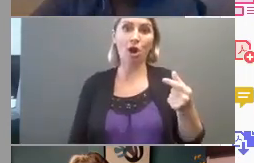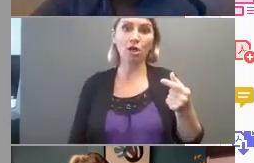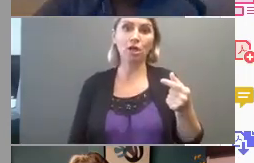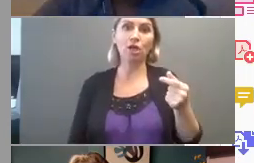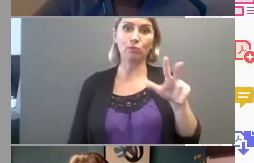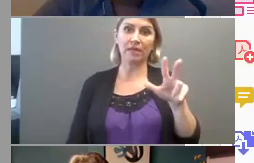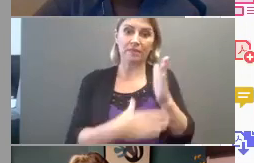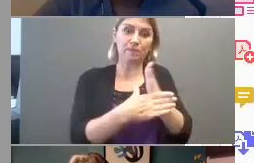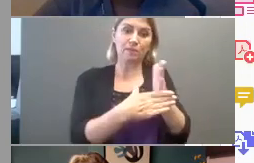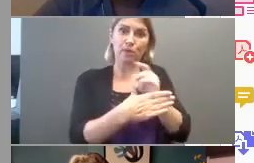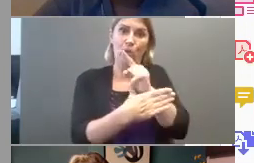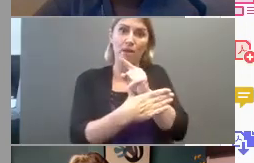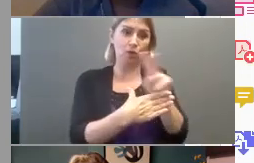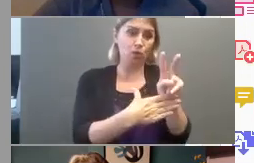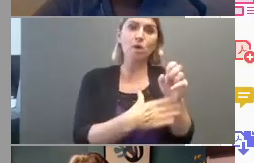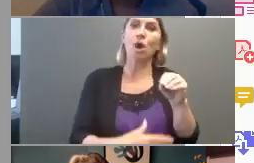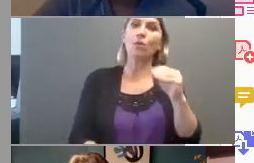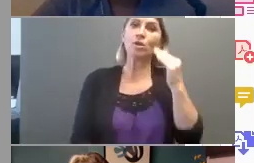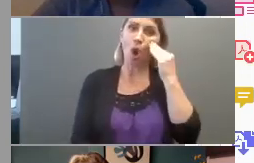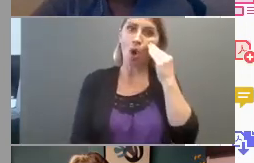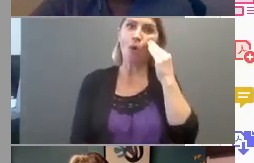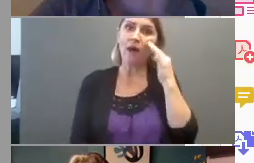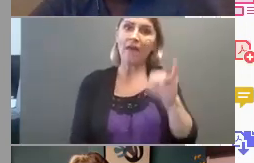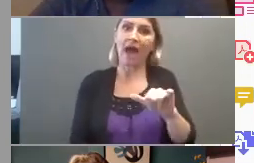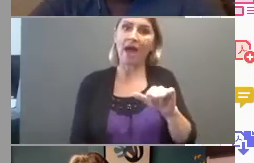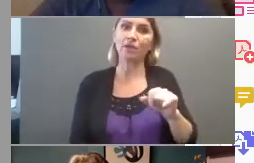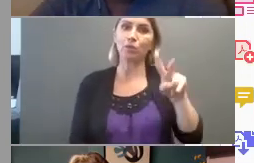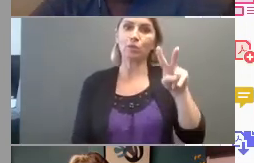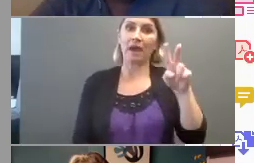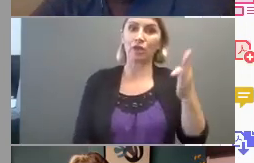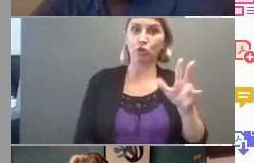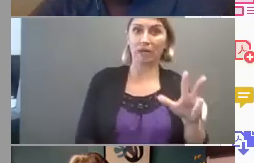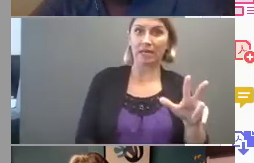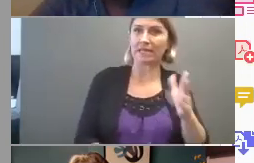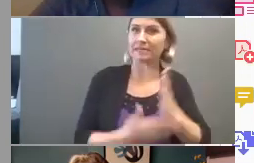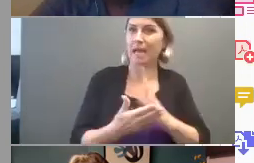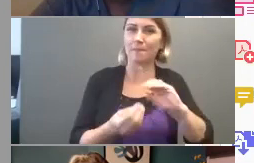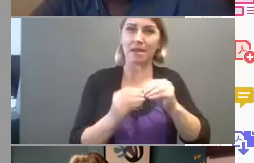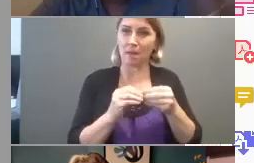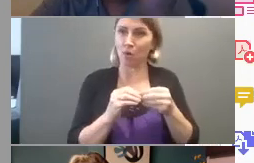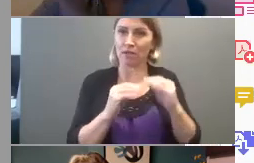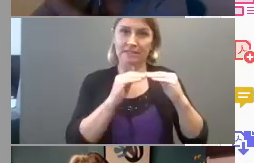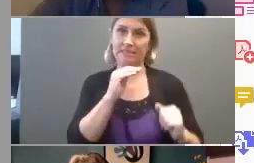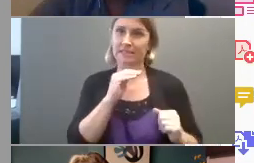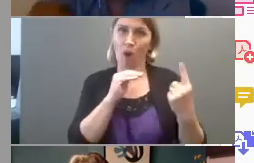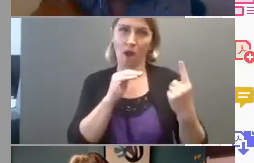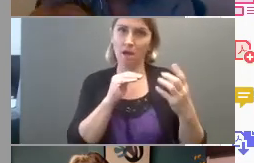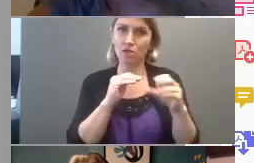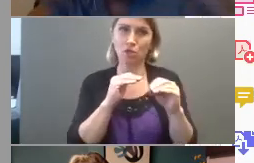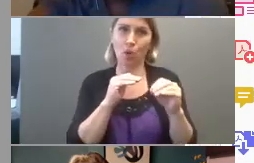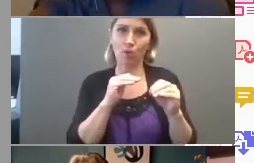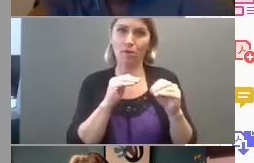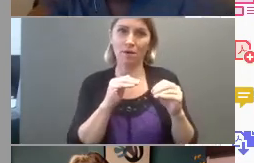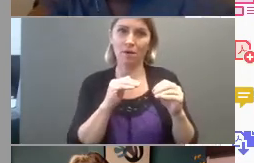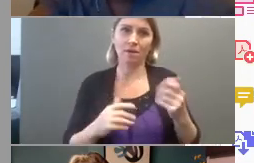and 2. And we know that 2 by 3 is some number that is less than 1. Essentially, it is